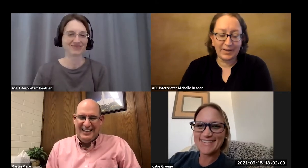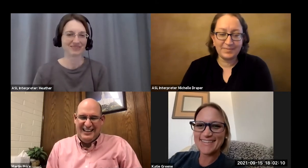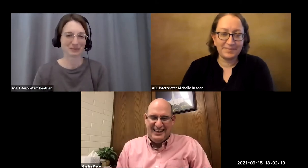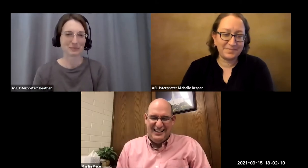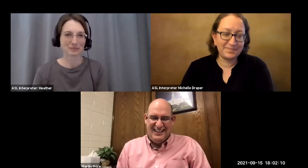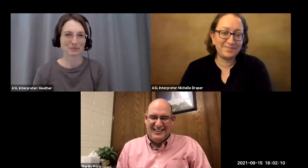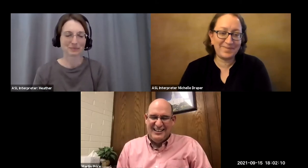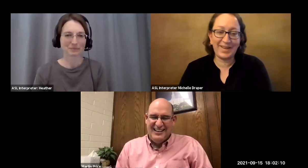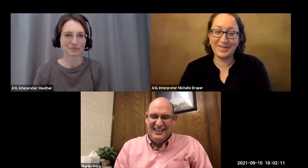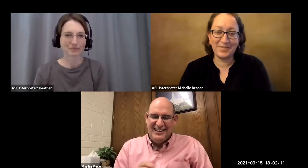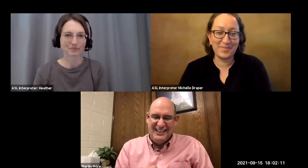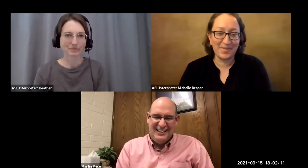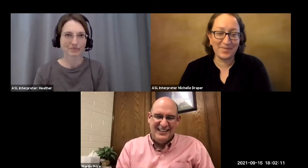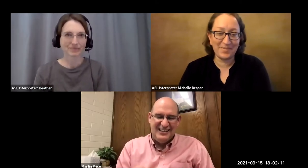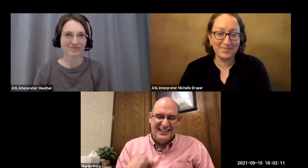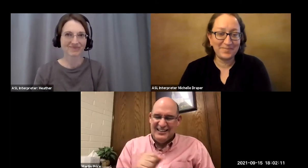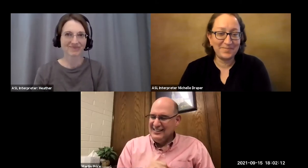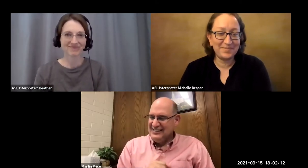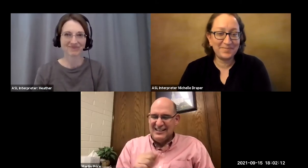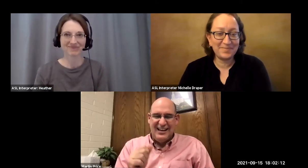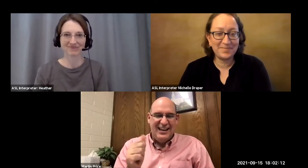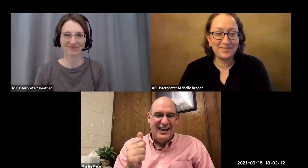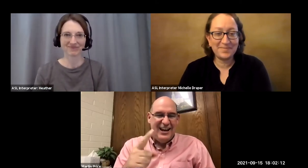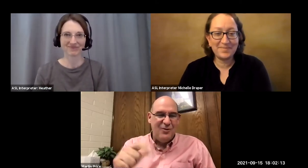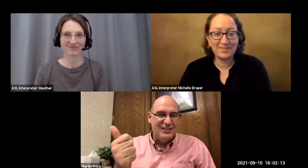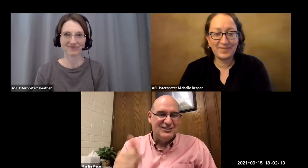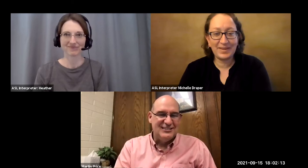Thank you, Katie. No problem.